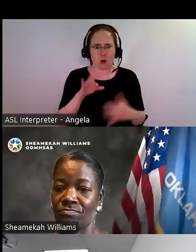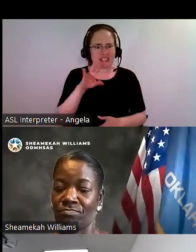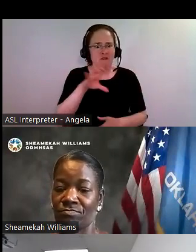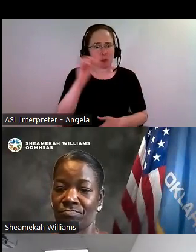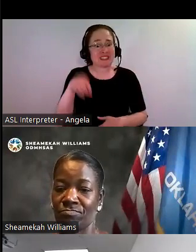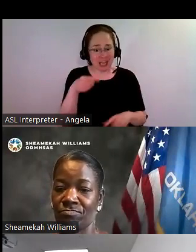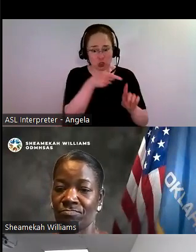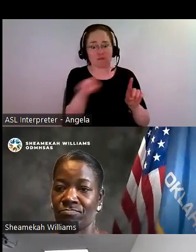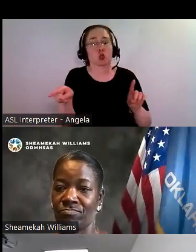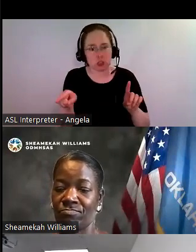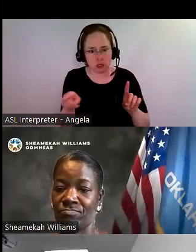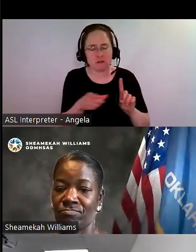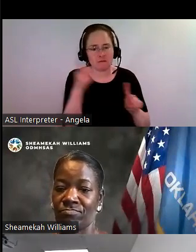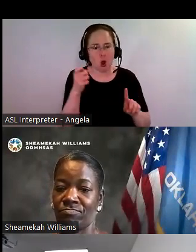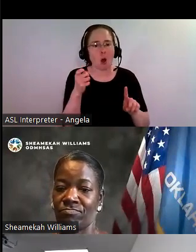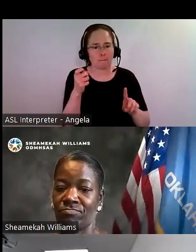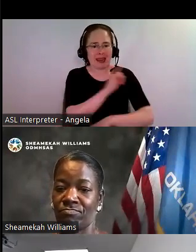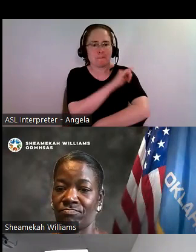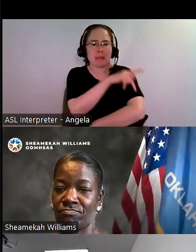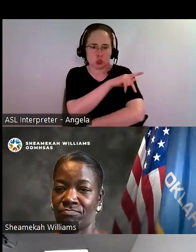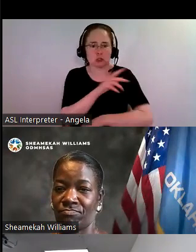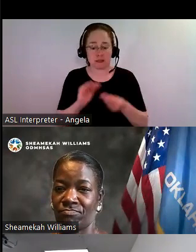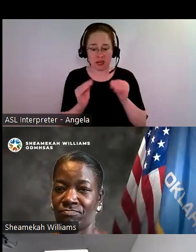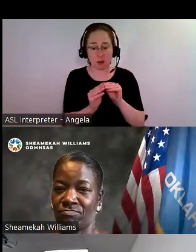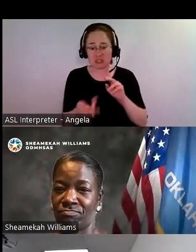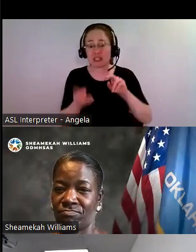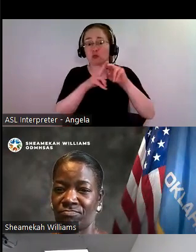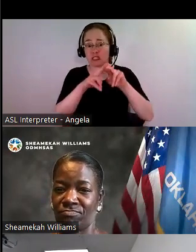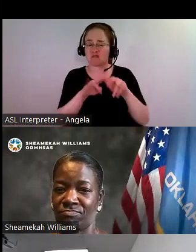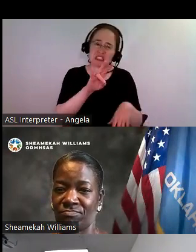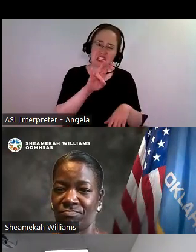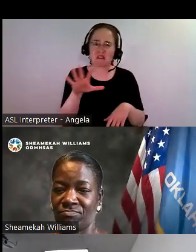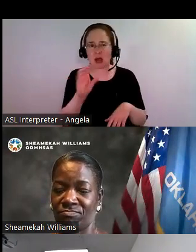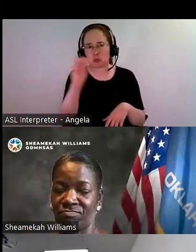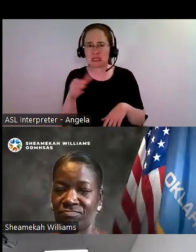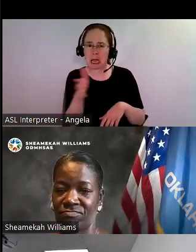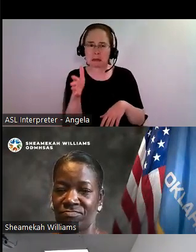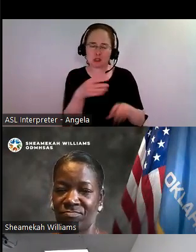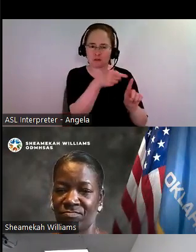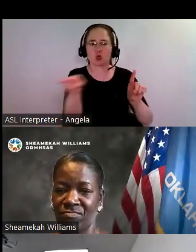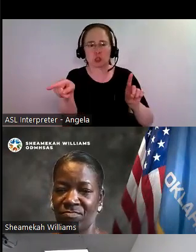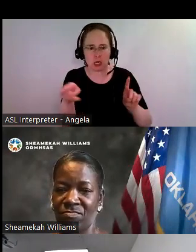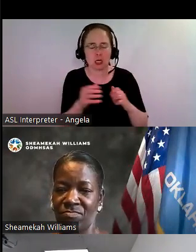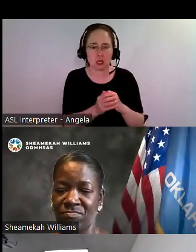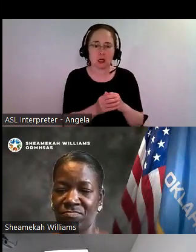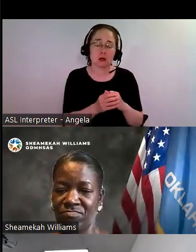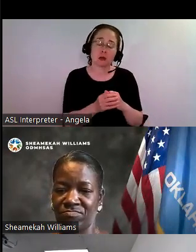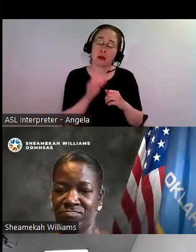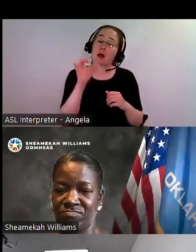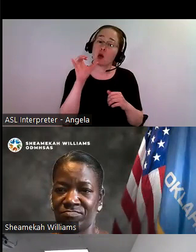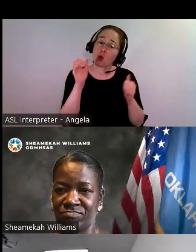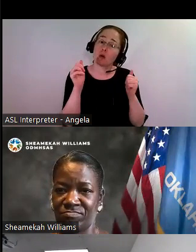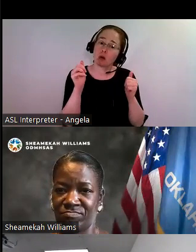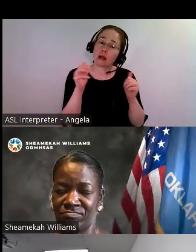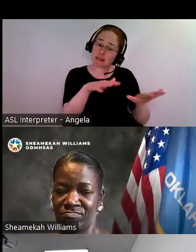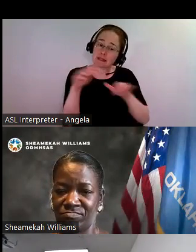75% diversion right now. With those numbers increasing, it's hovering right there at that 75% diversion mark for us. And that's with them leaving